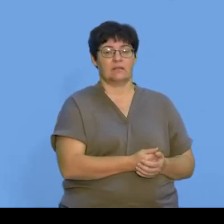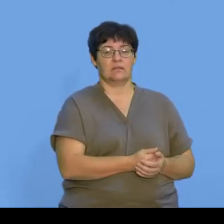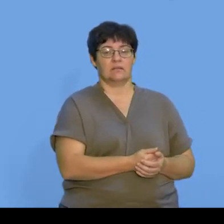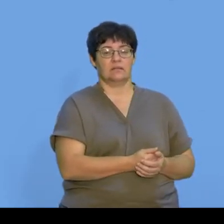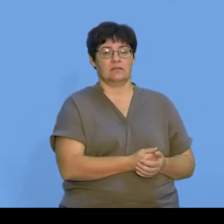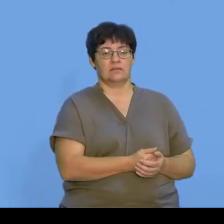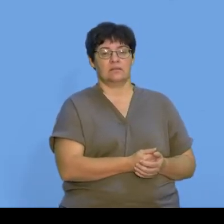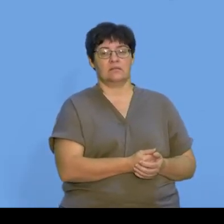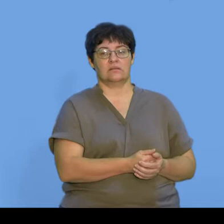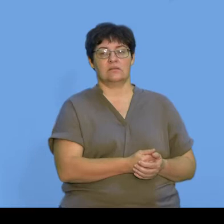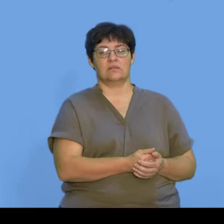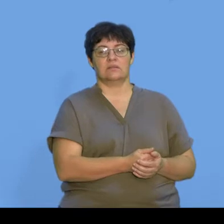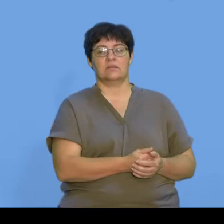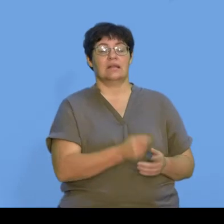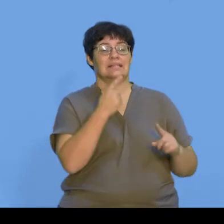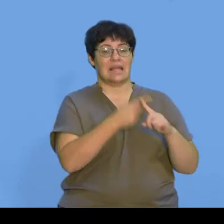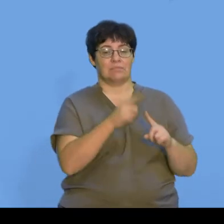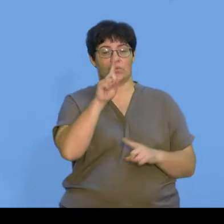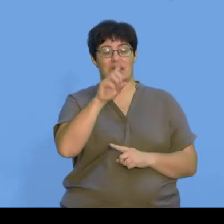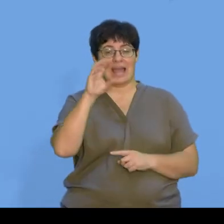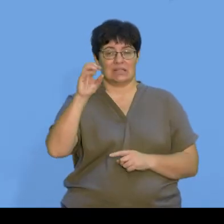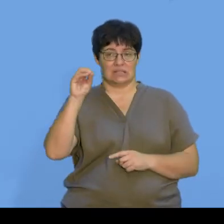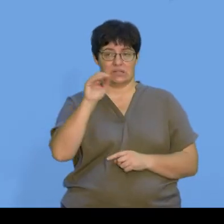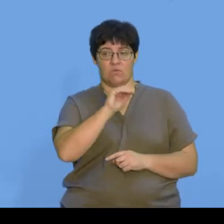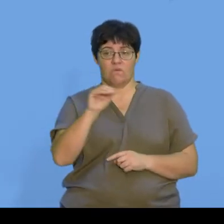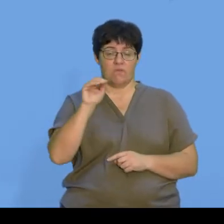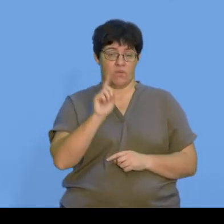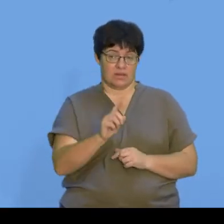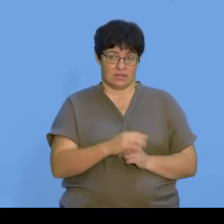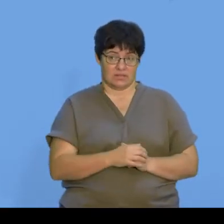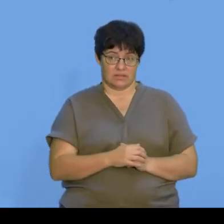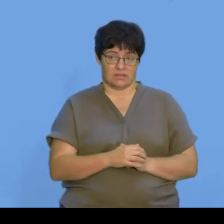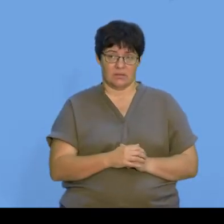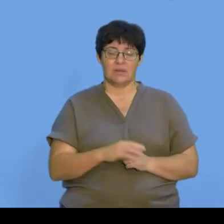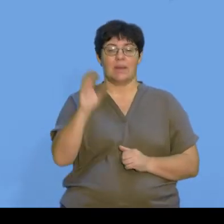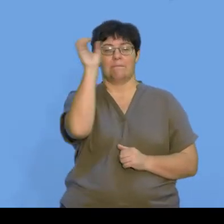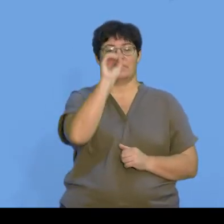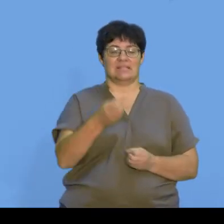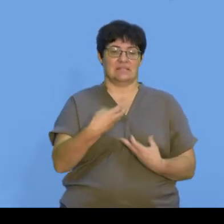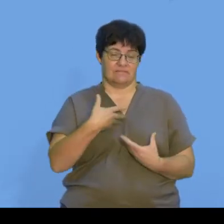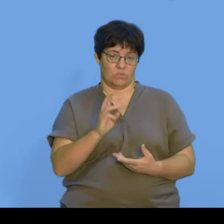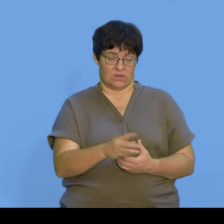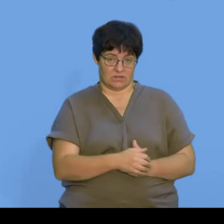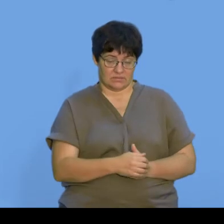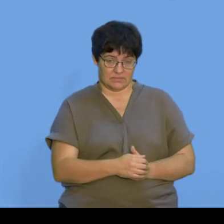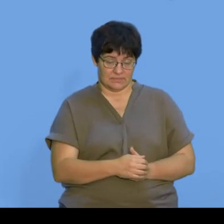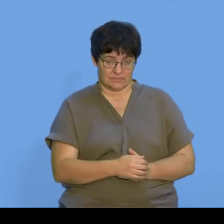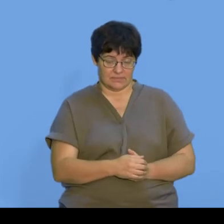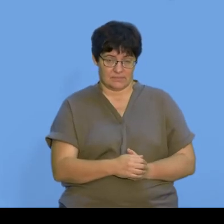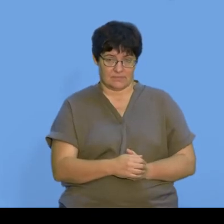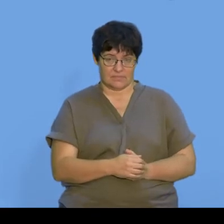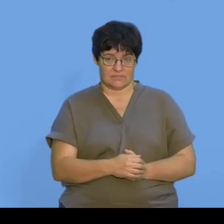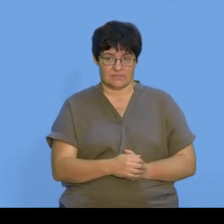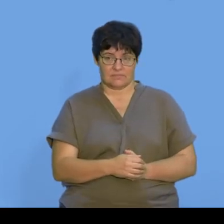okay. If we multiply this by 100, it will actually give us the percentage of hydrogen that